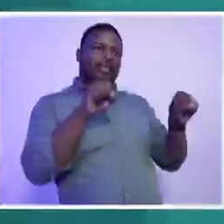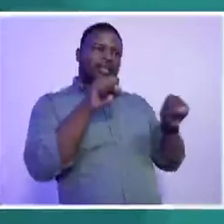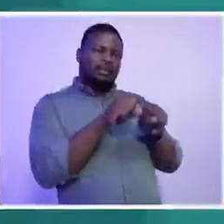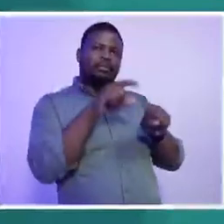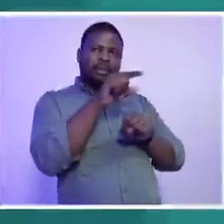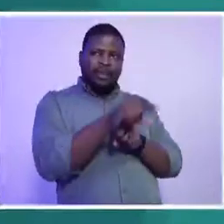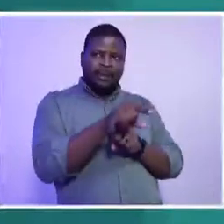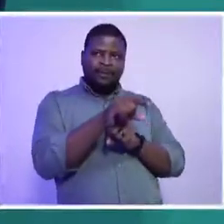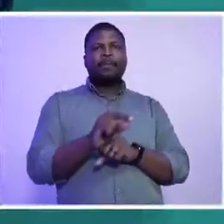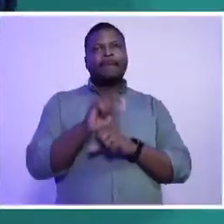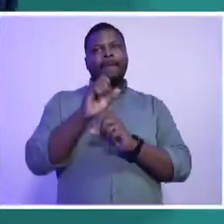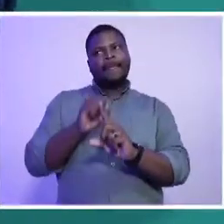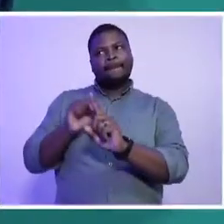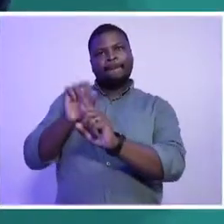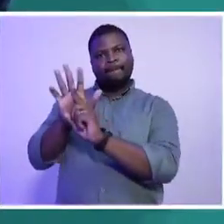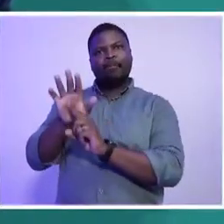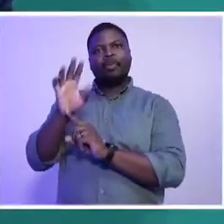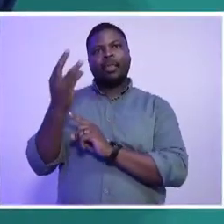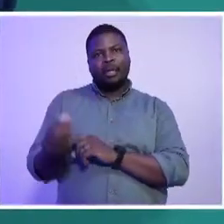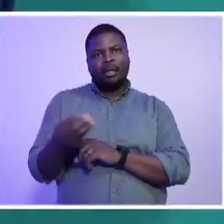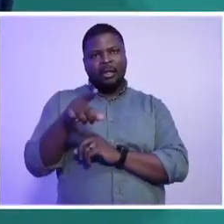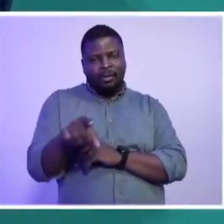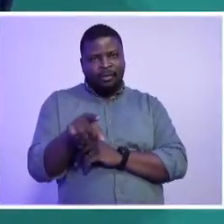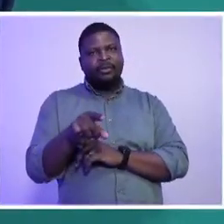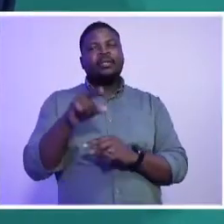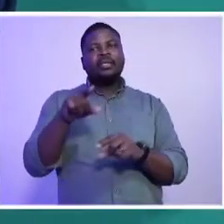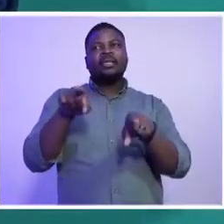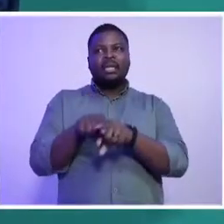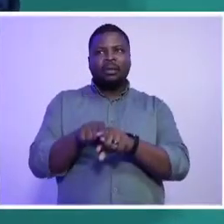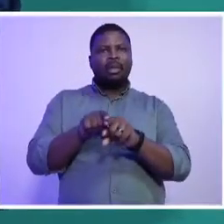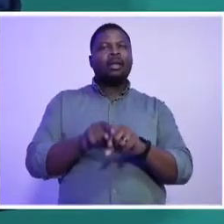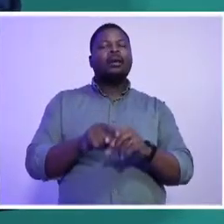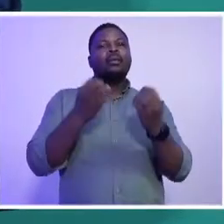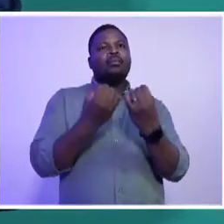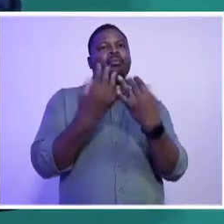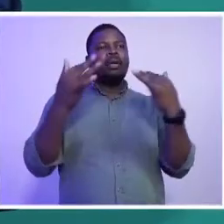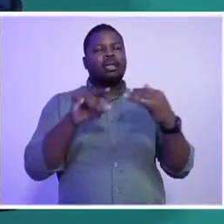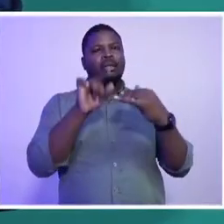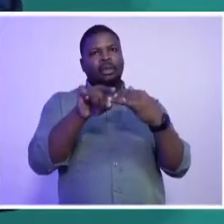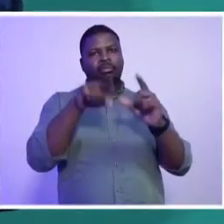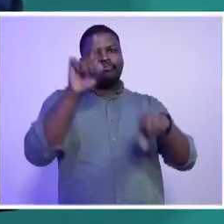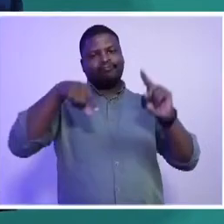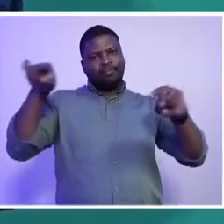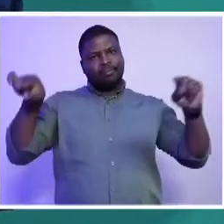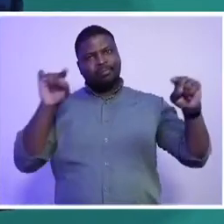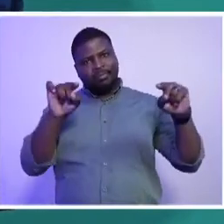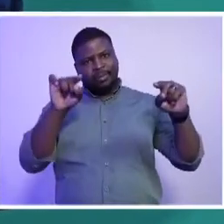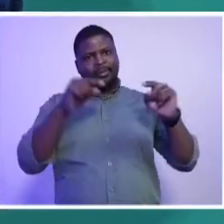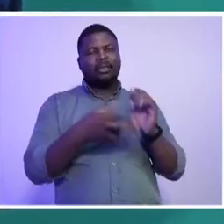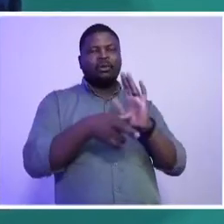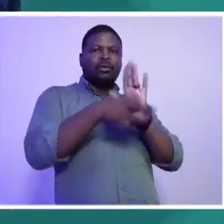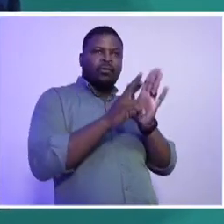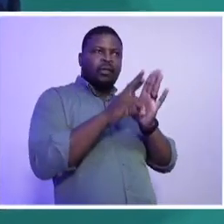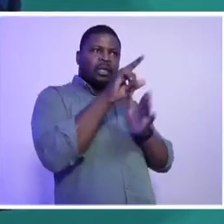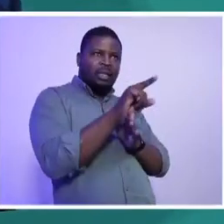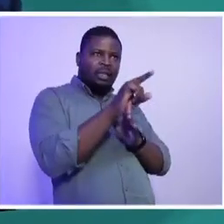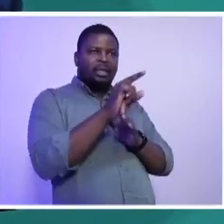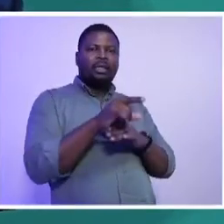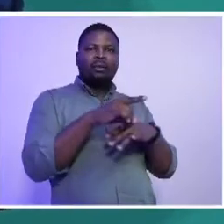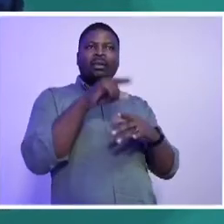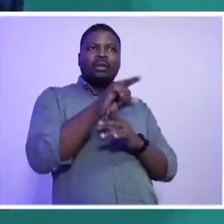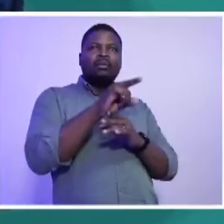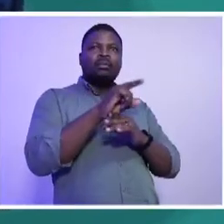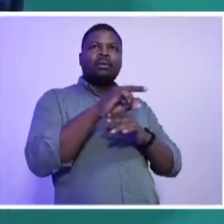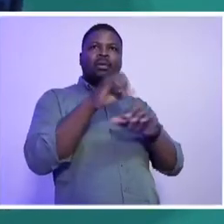emphasizes interconnectedness and multidisciplinarity, as reflected in the presentations and the speeches delivered in this